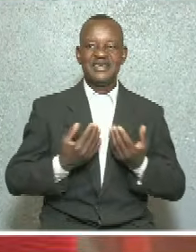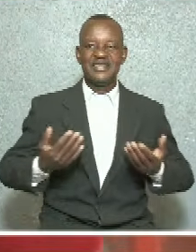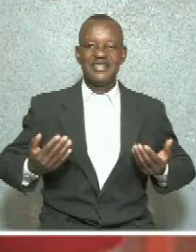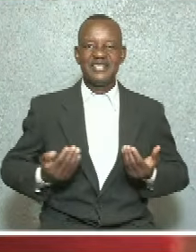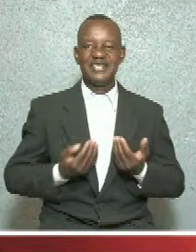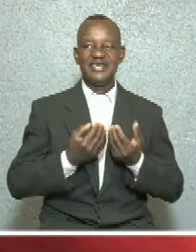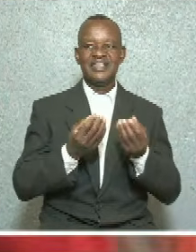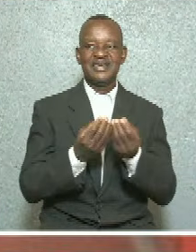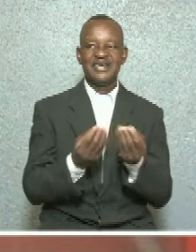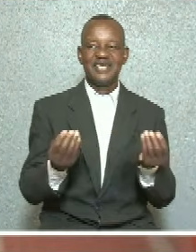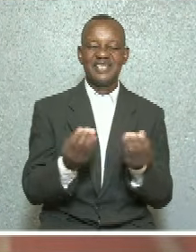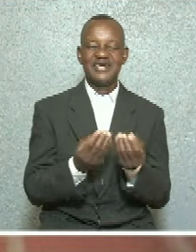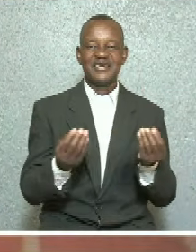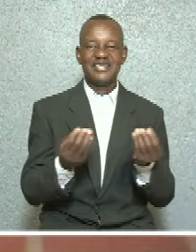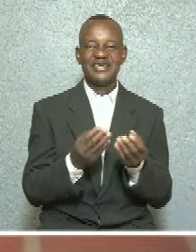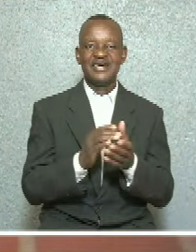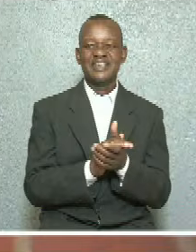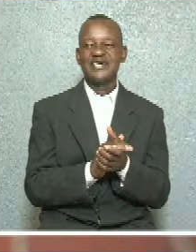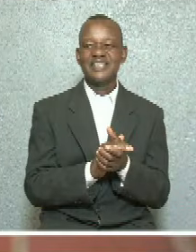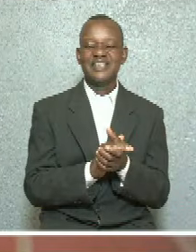of your cycling achievements.